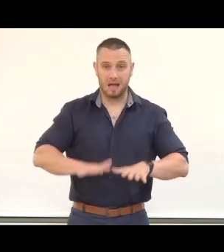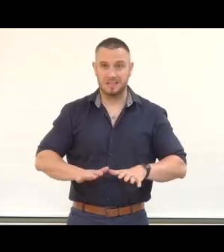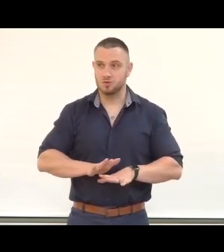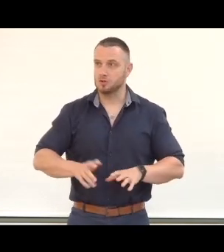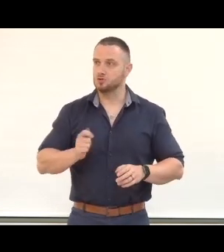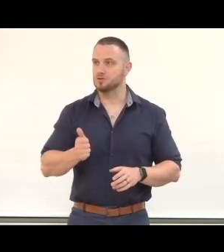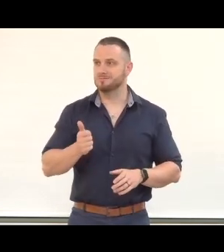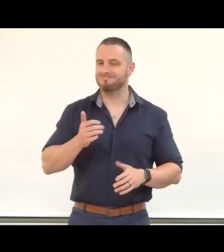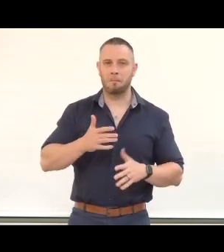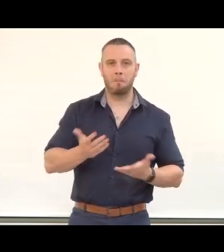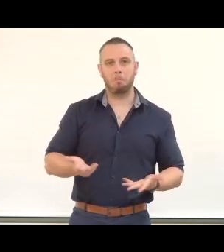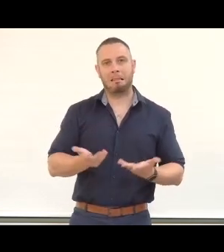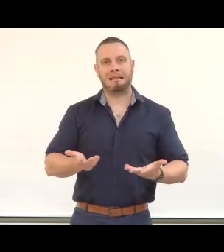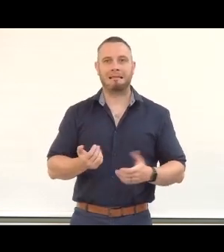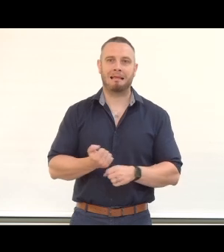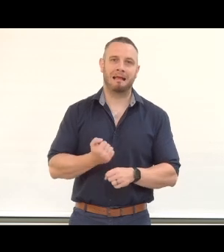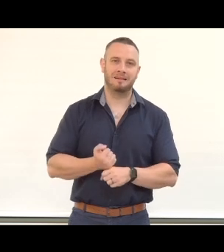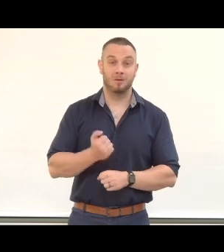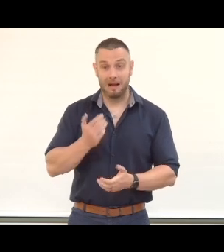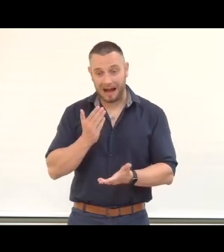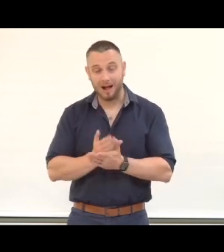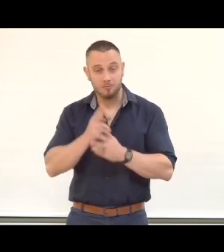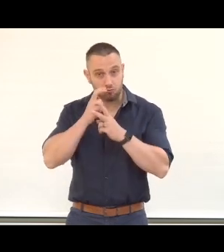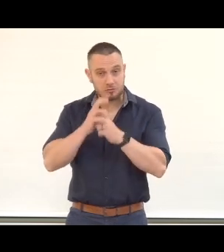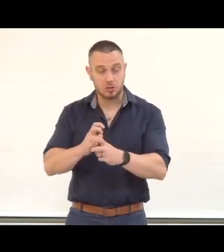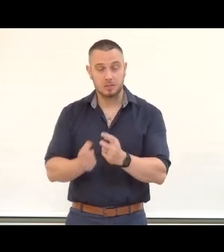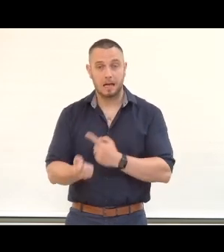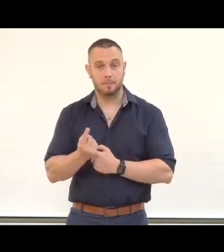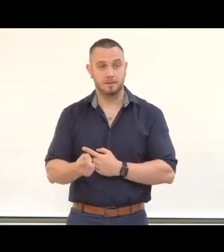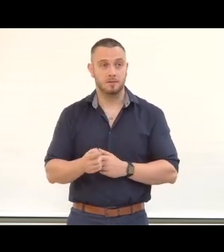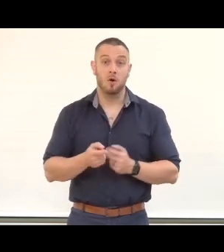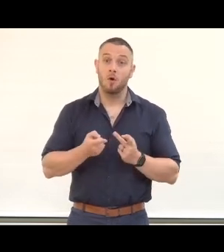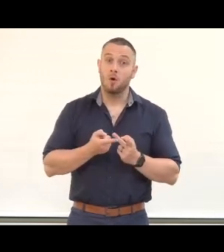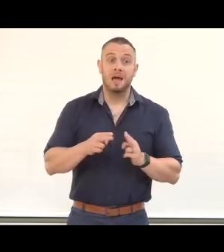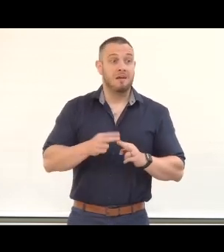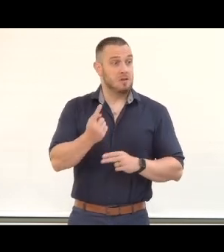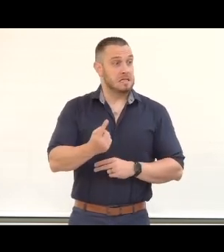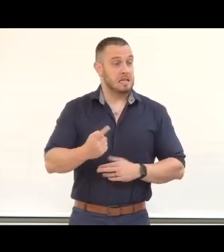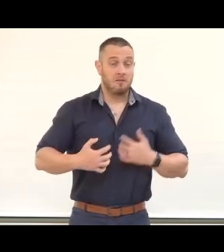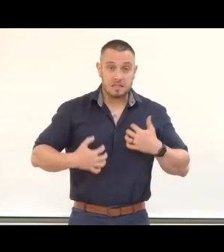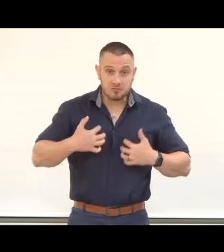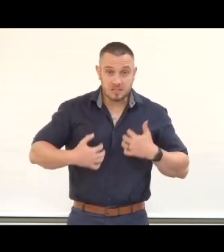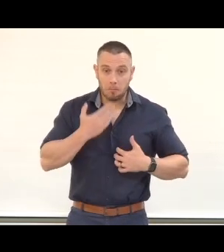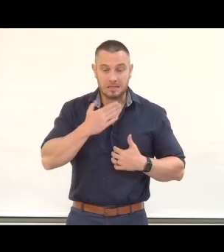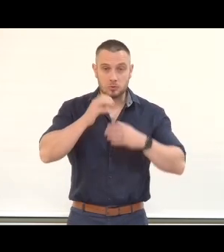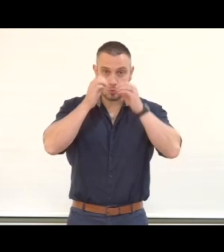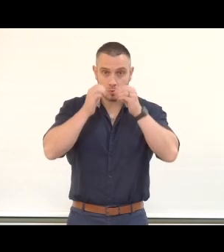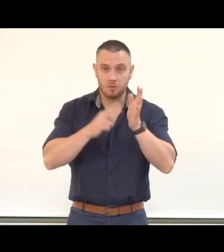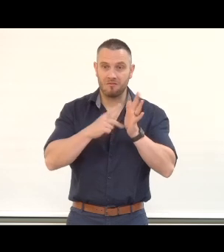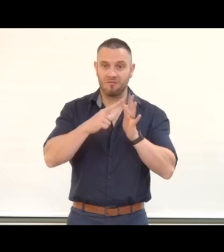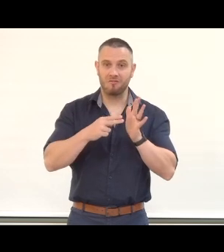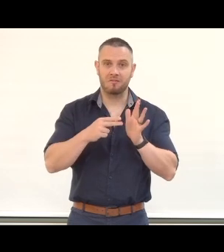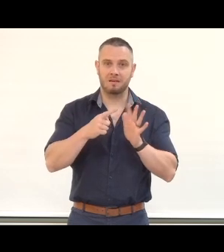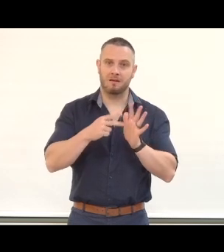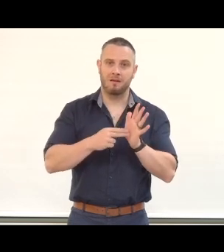in the sandbox, but is actual research. So if you are interested, just Google the Vienna Statement